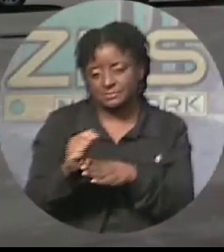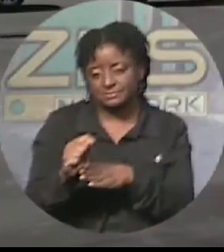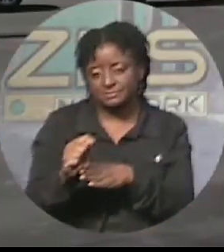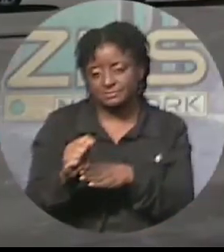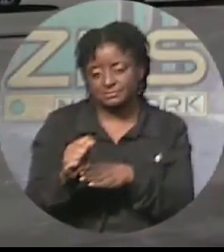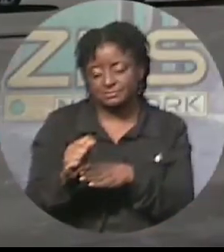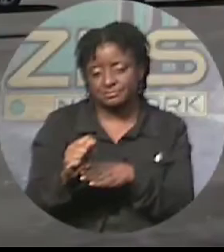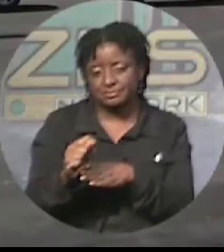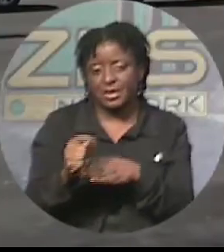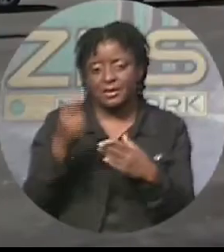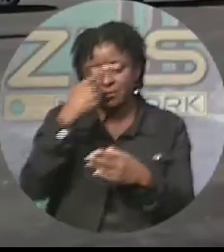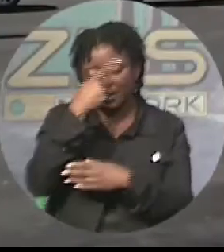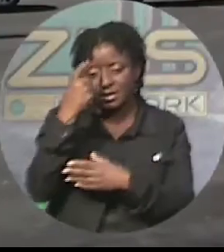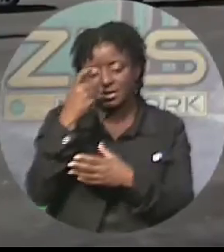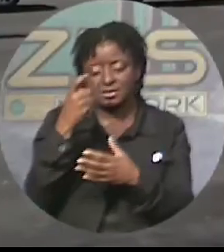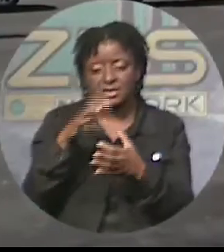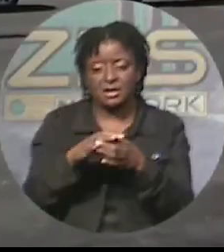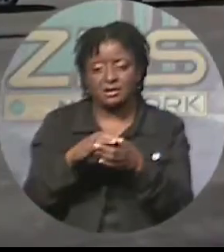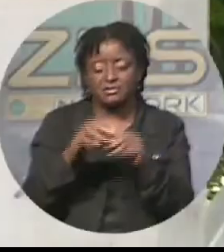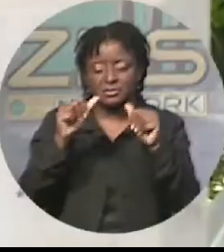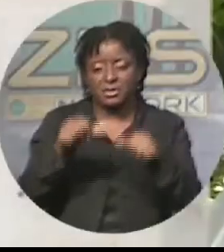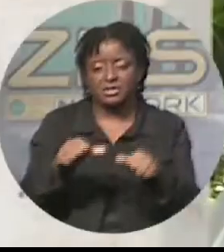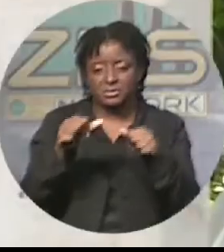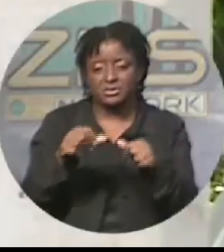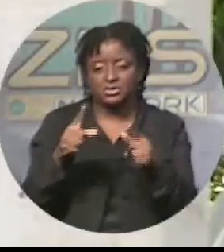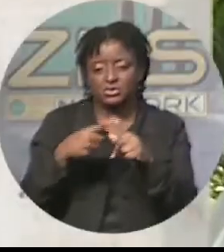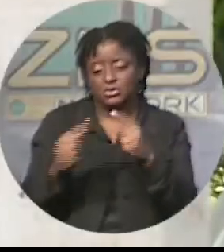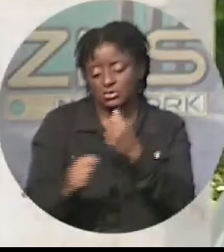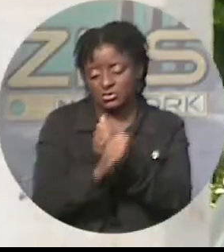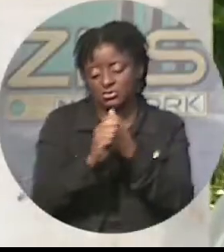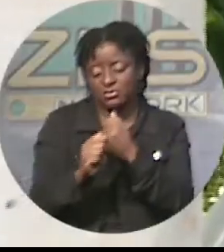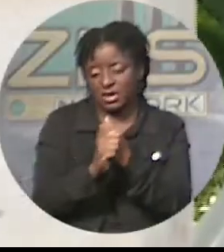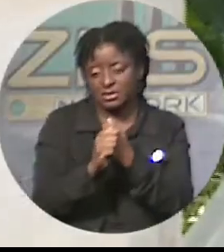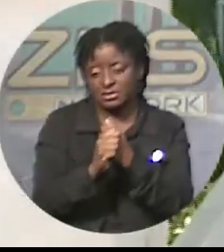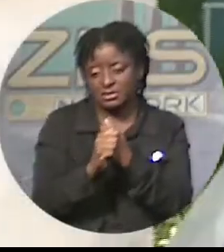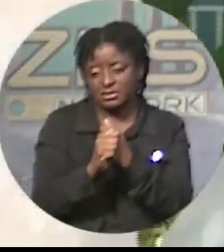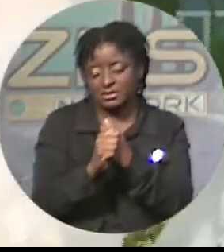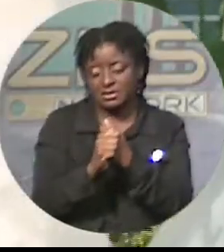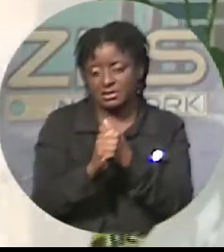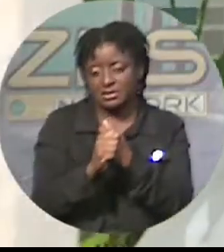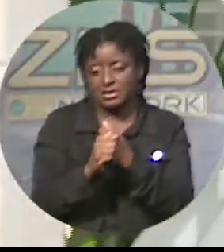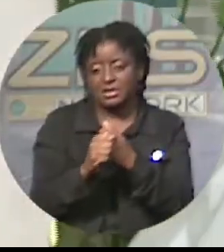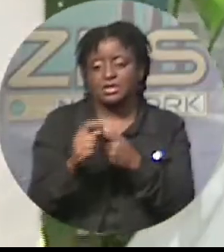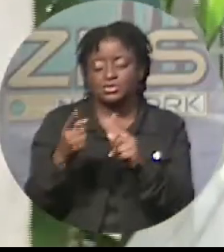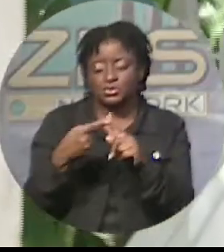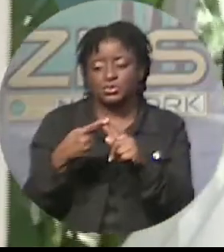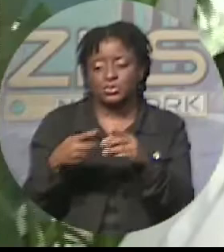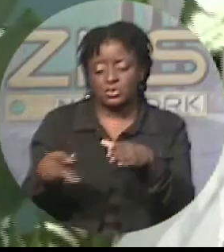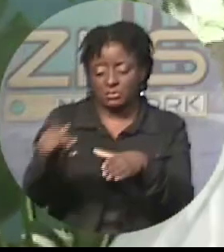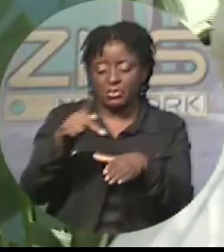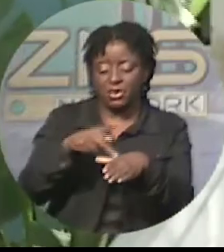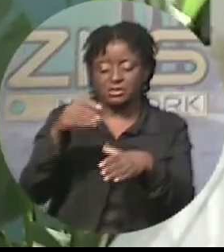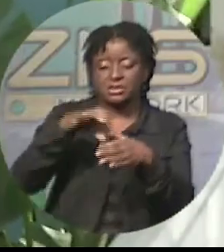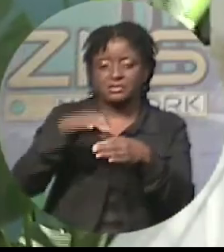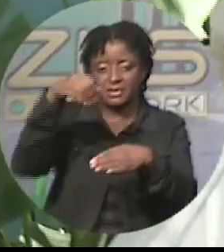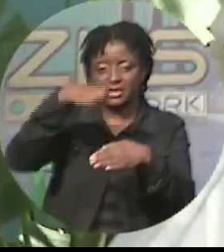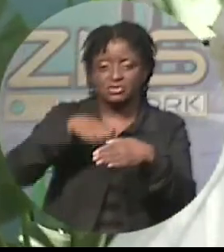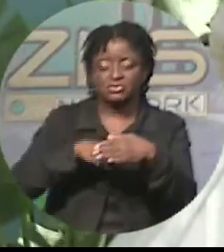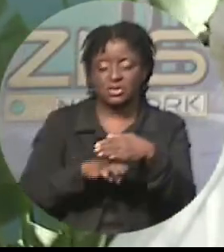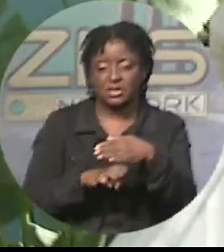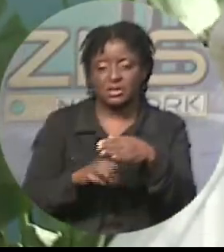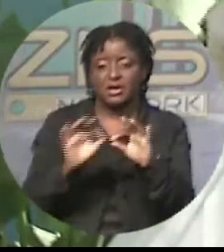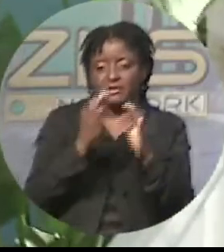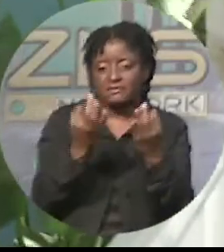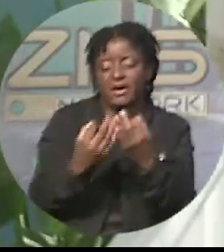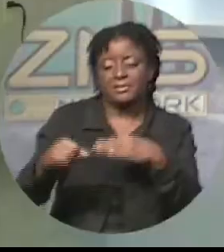the possibility of the threat to our ports of entry throughout many islands, Administrator in the Department of Public Health, Sharlene Bain, says